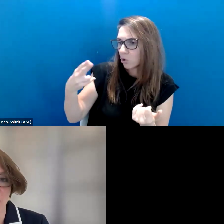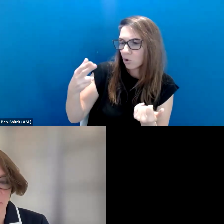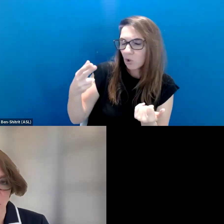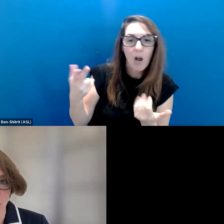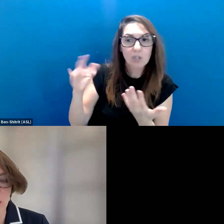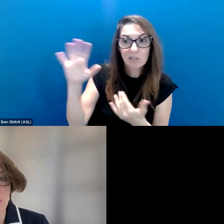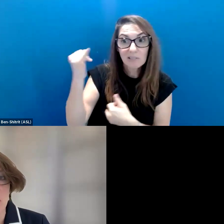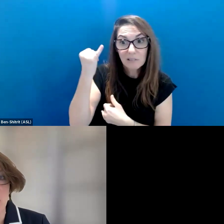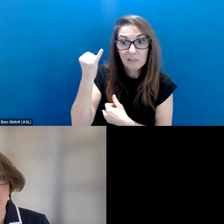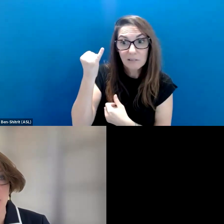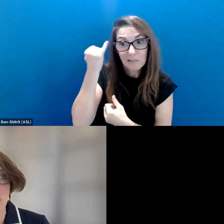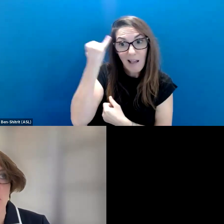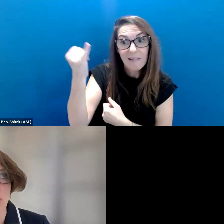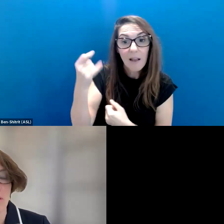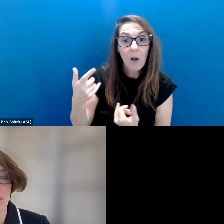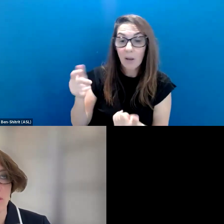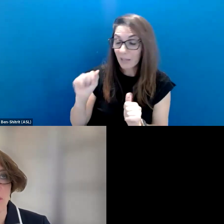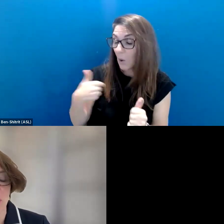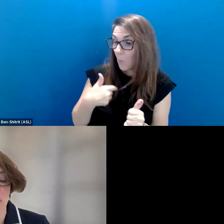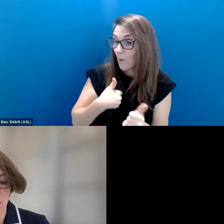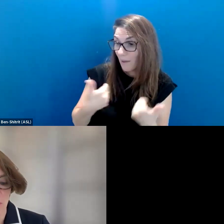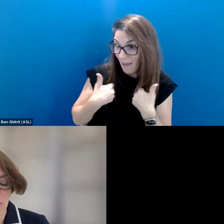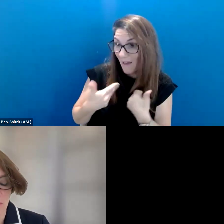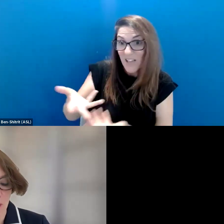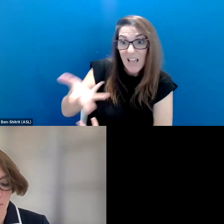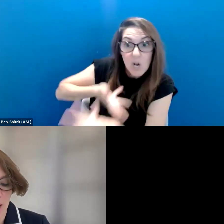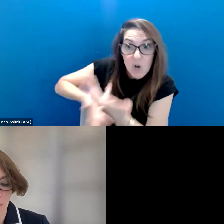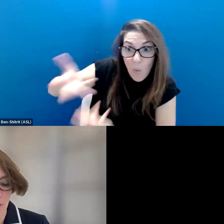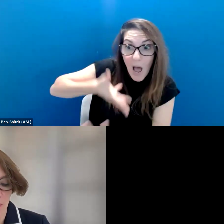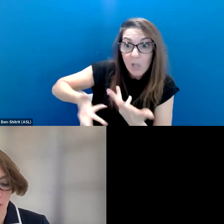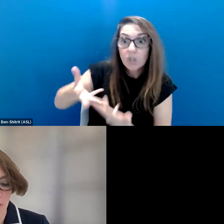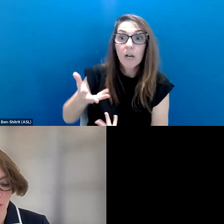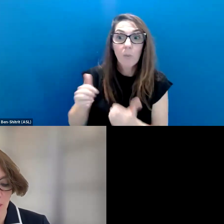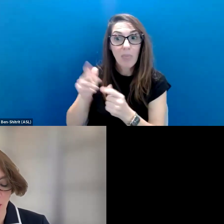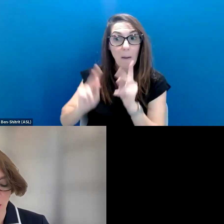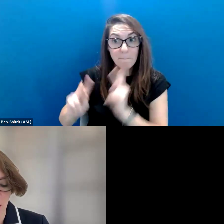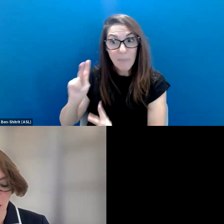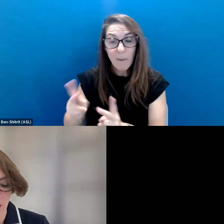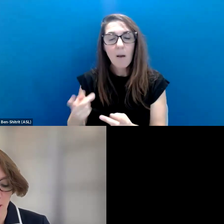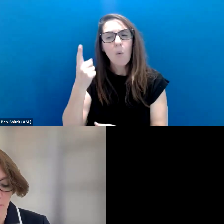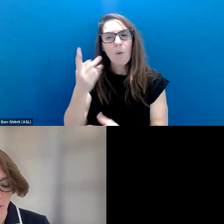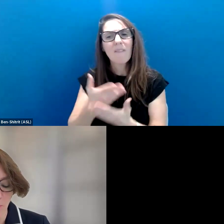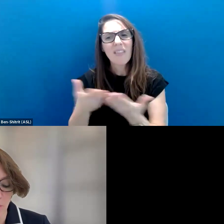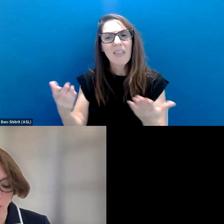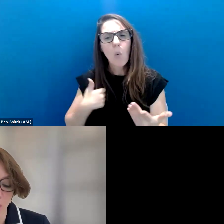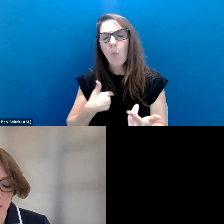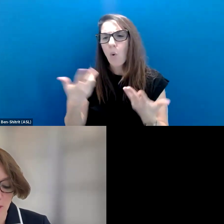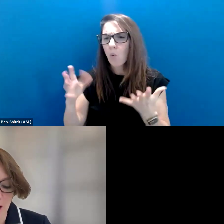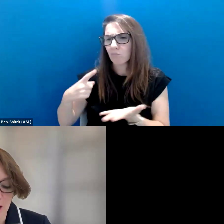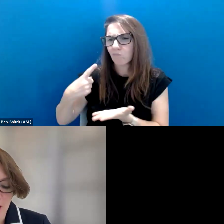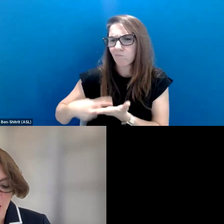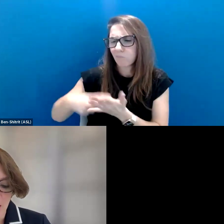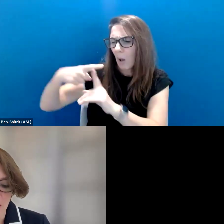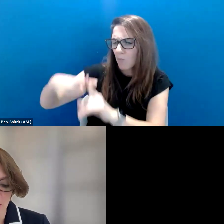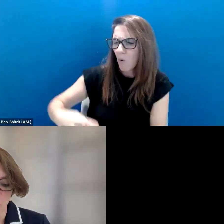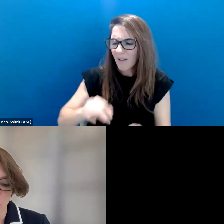way we could have some interaction? And I know one of the things we were talking about in the pros and cons of